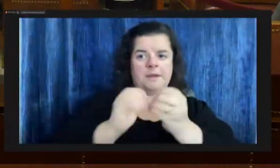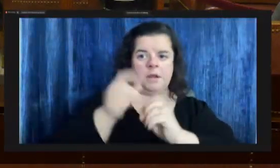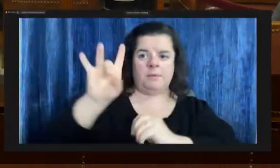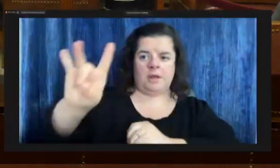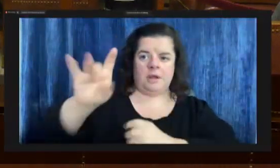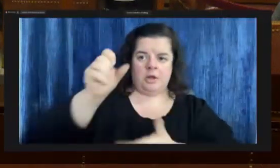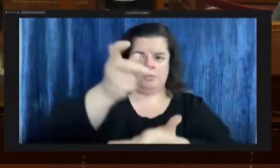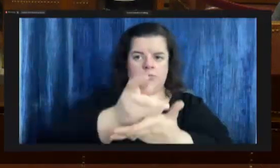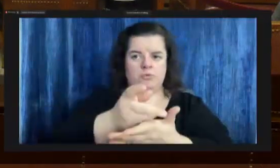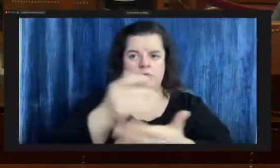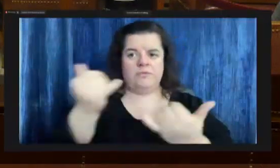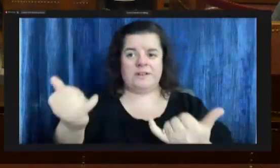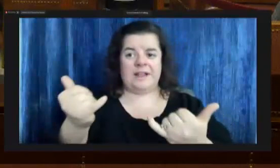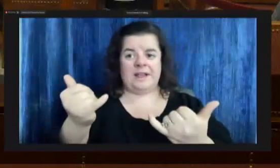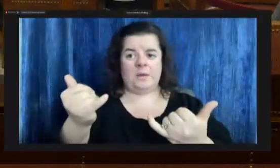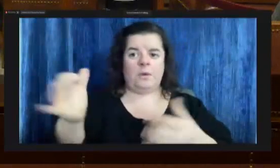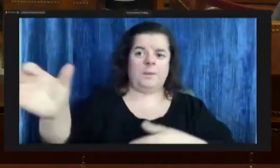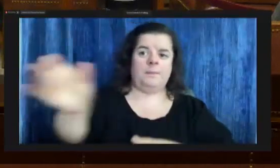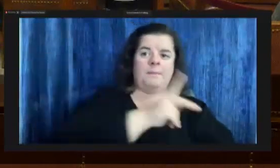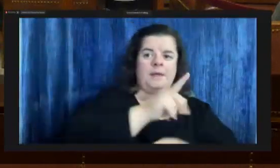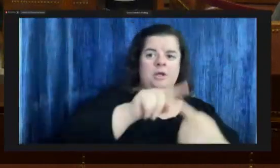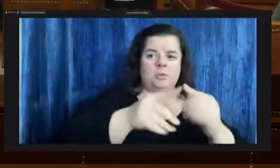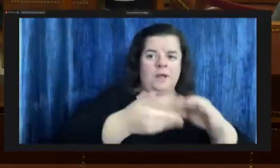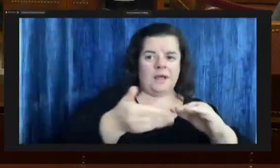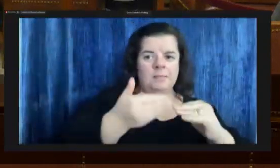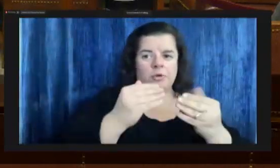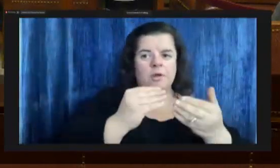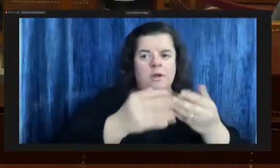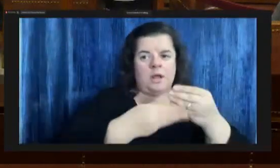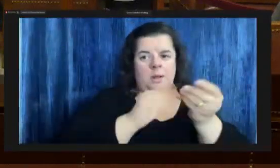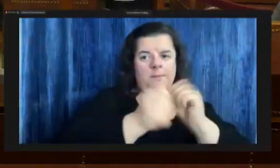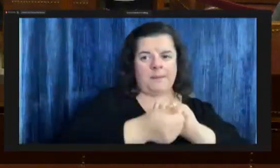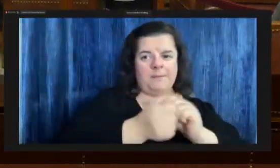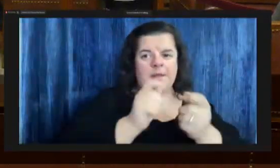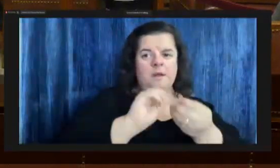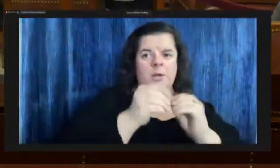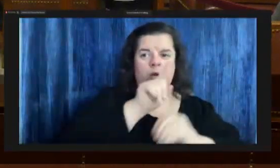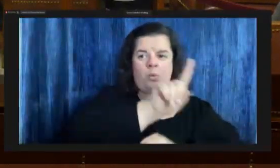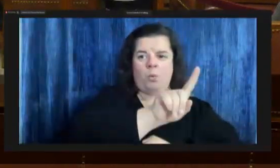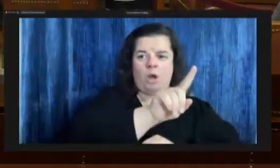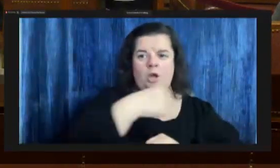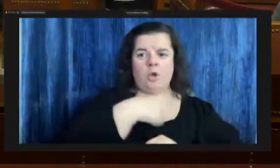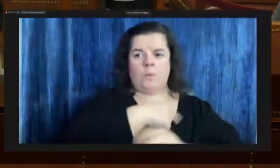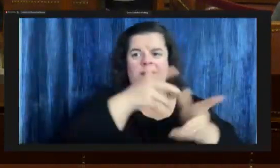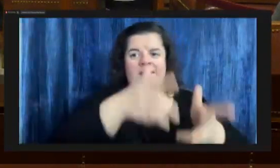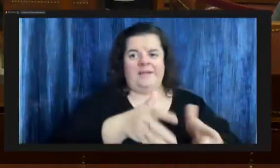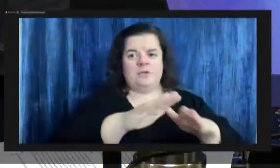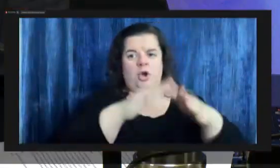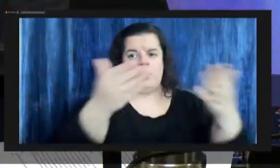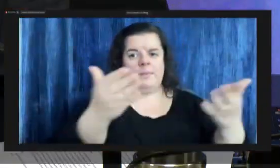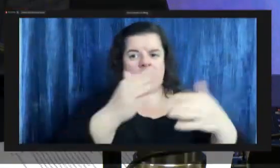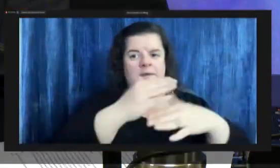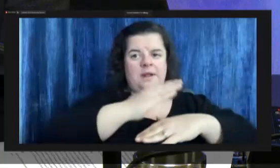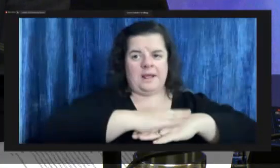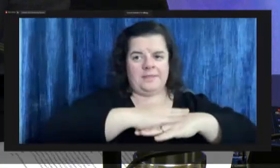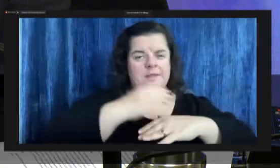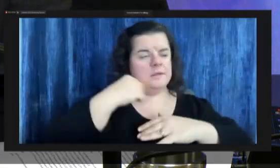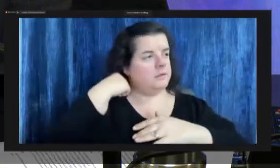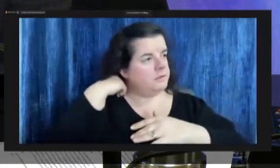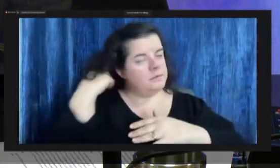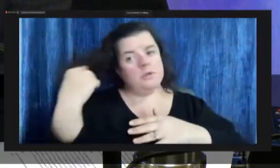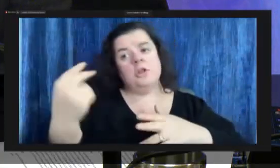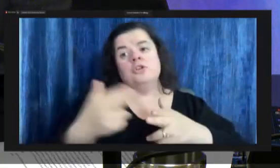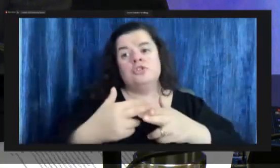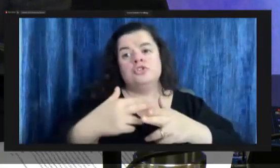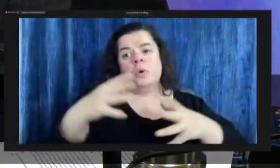That takes us back to operating amendment number one, which we left open on the table. The short answer